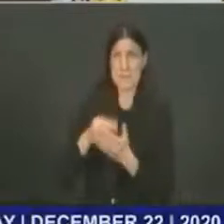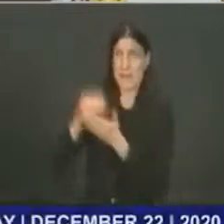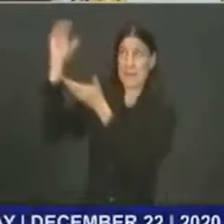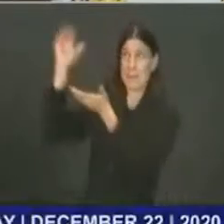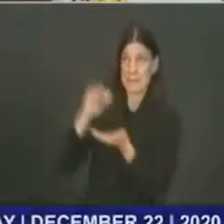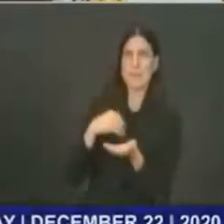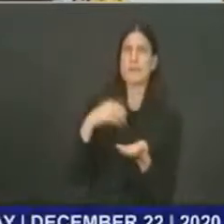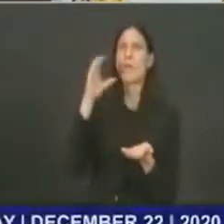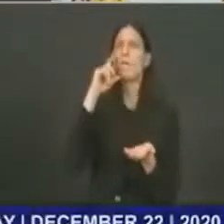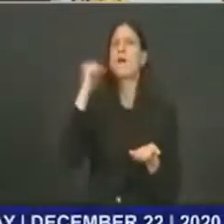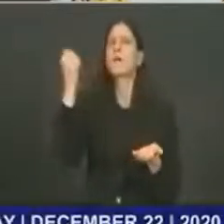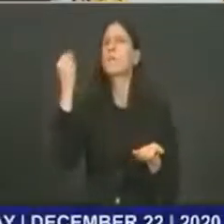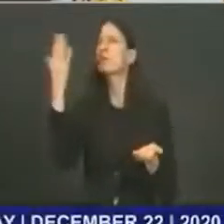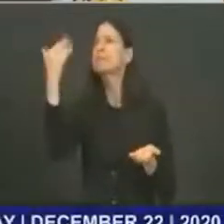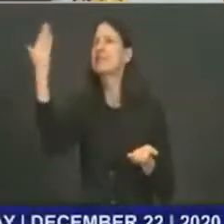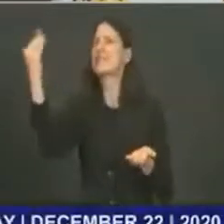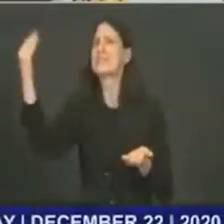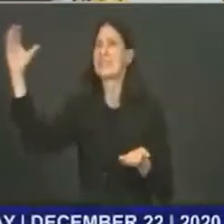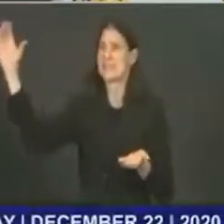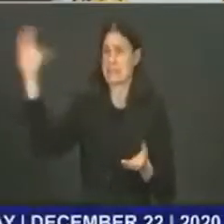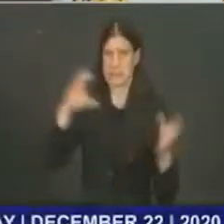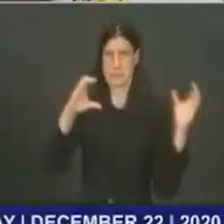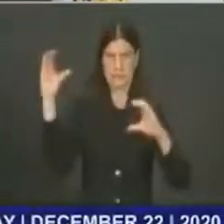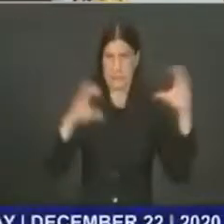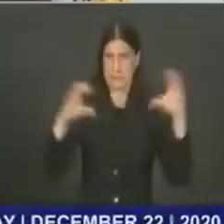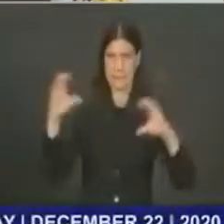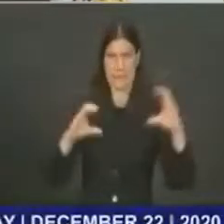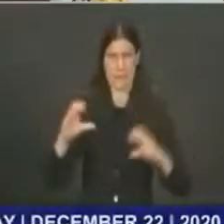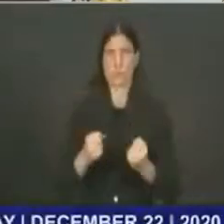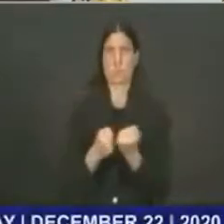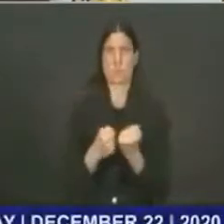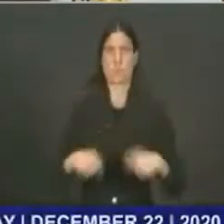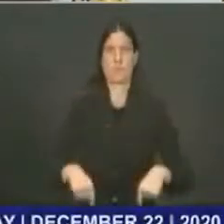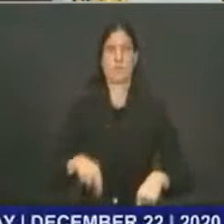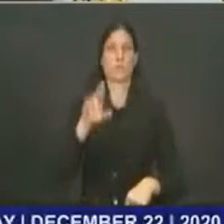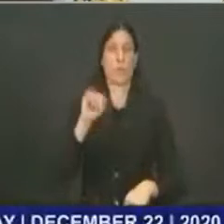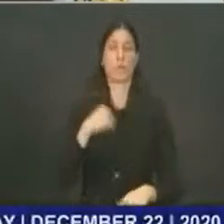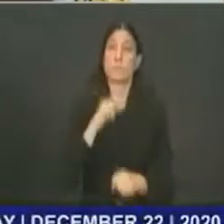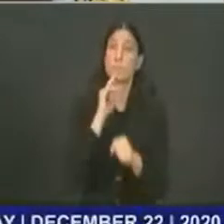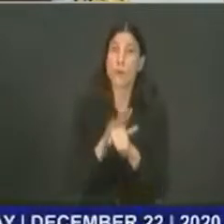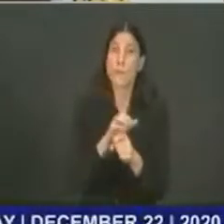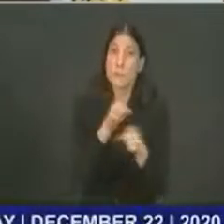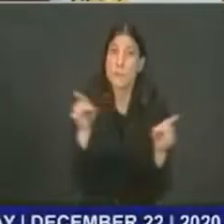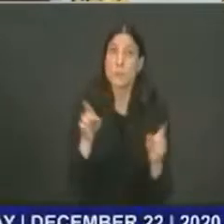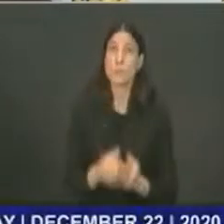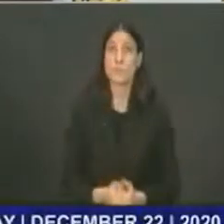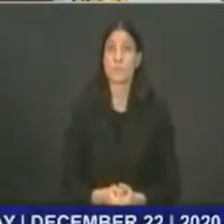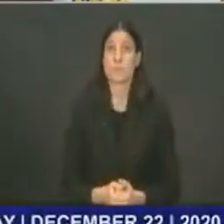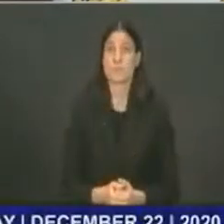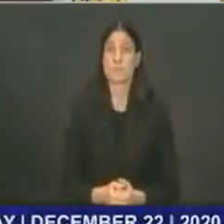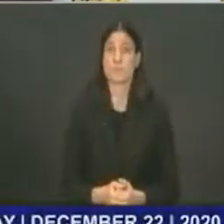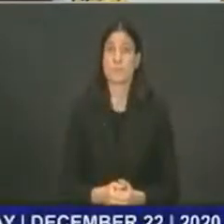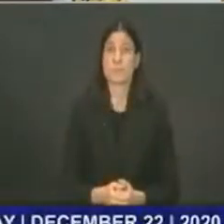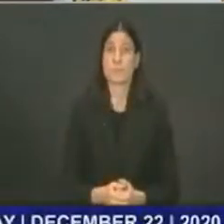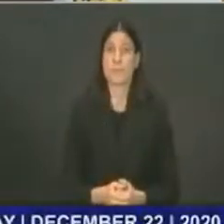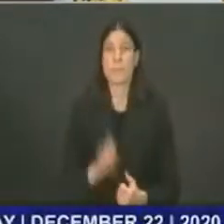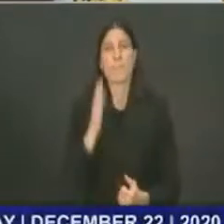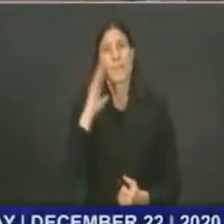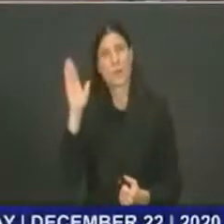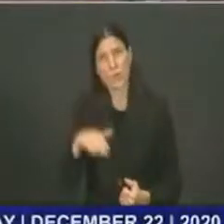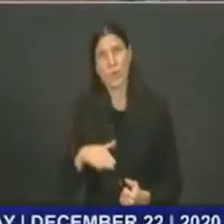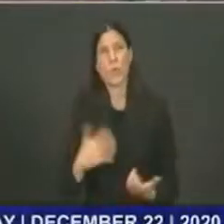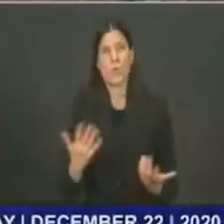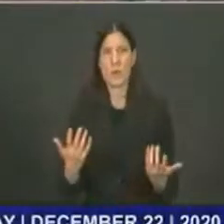them. And I hope the federal government does something else, because it's going to be a long recovery for these